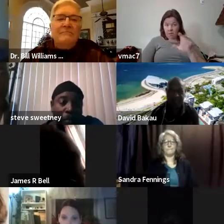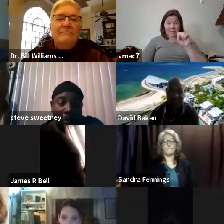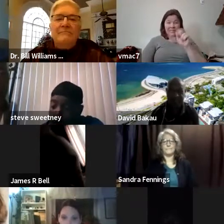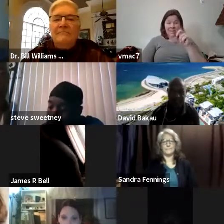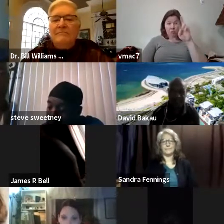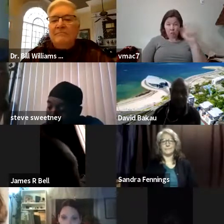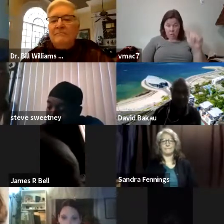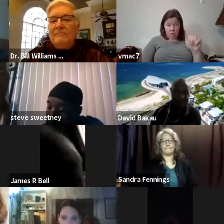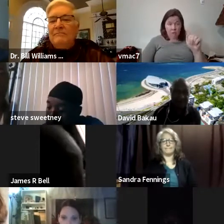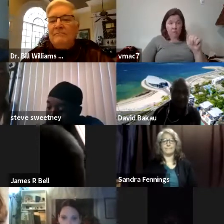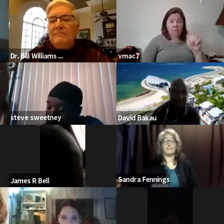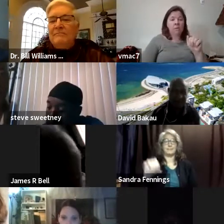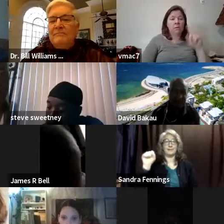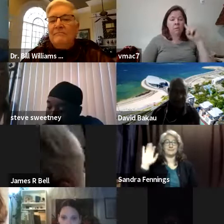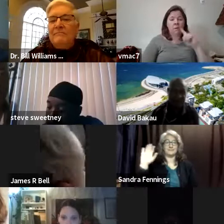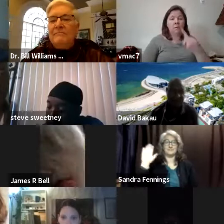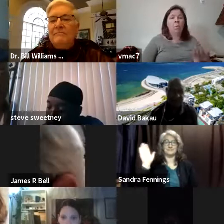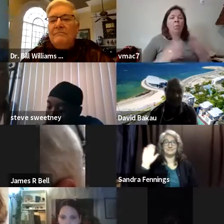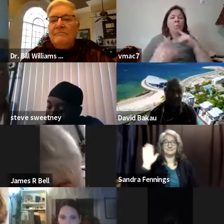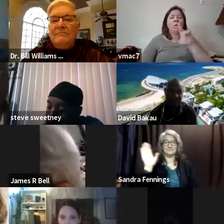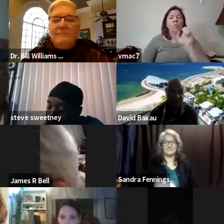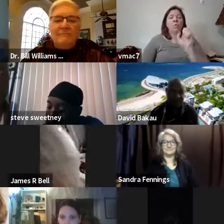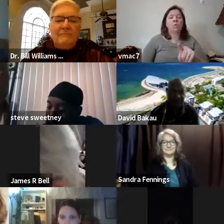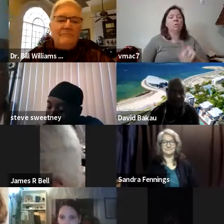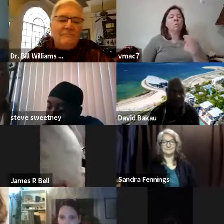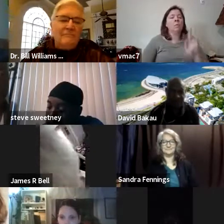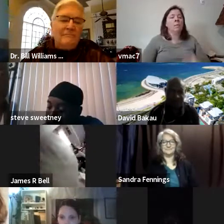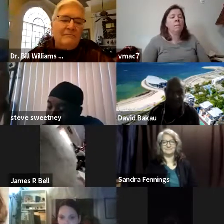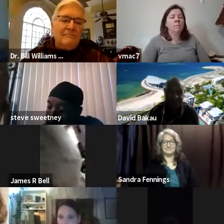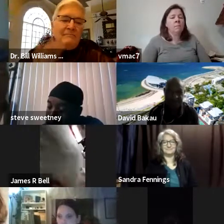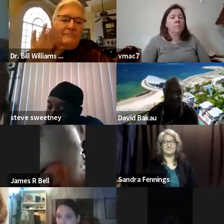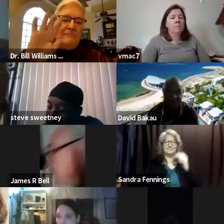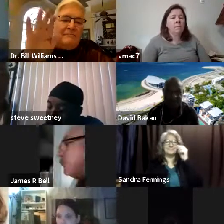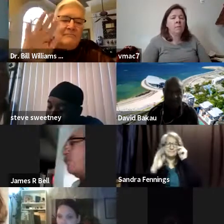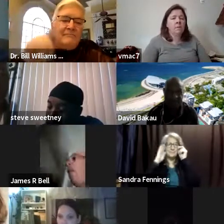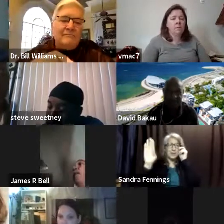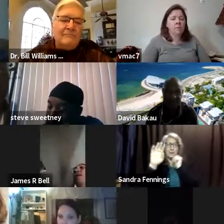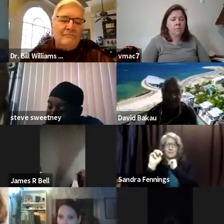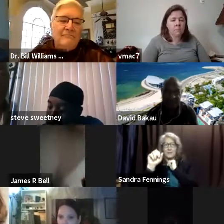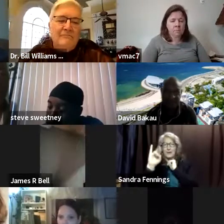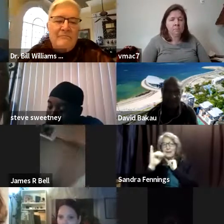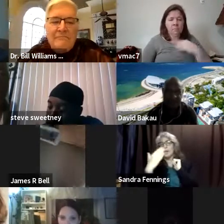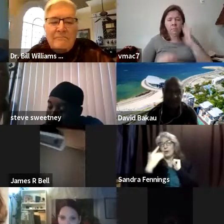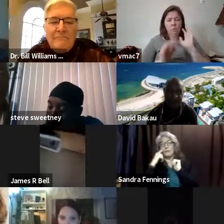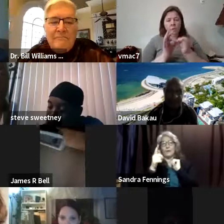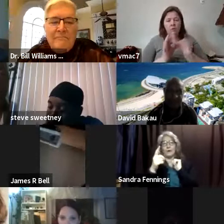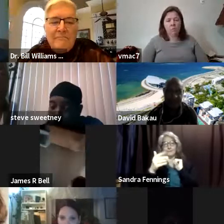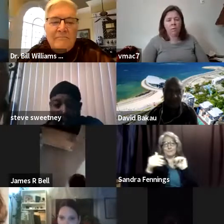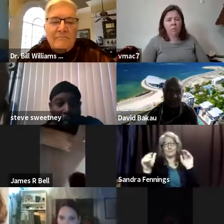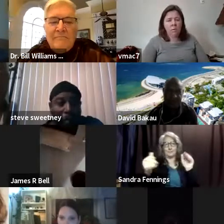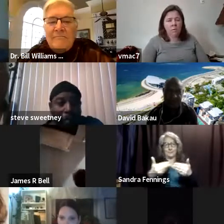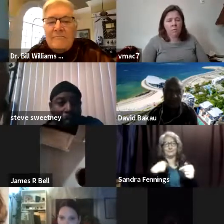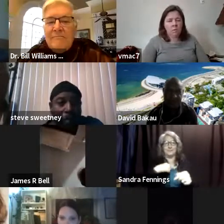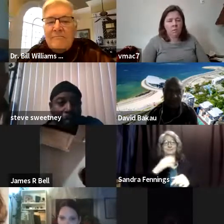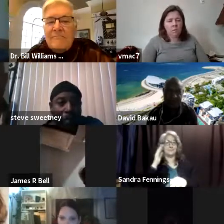who is deaf as well, would like to ask a question. So if you can please interpret, Sandra, just call